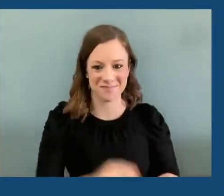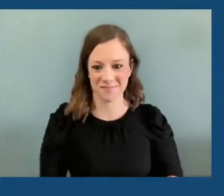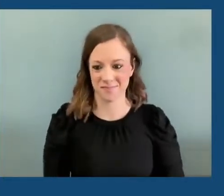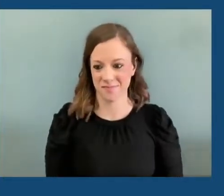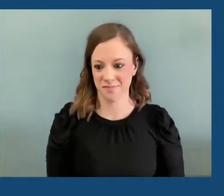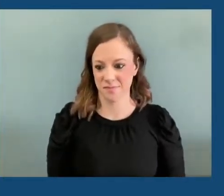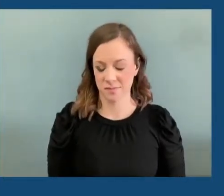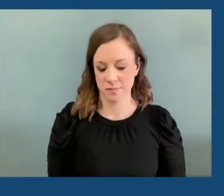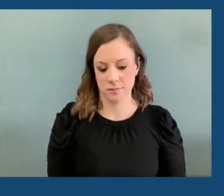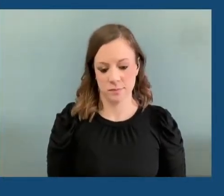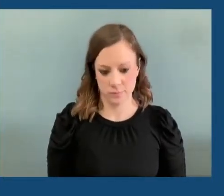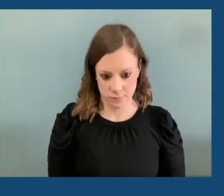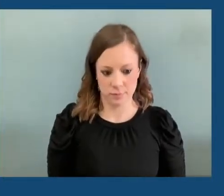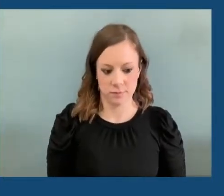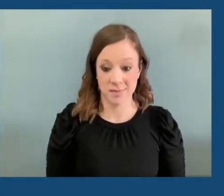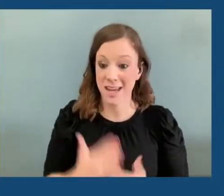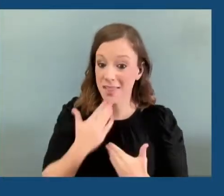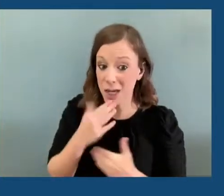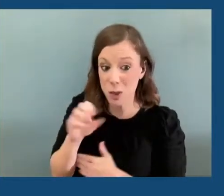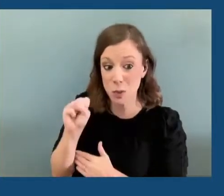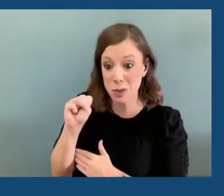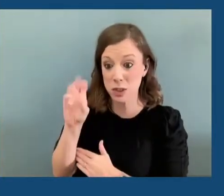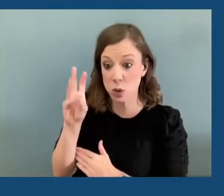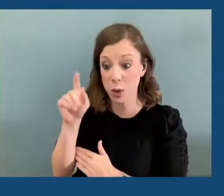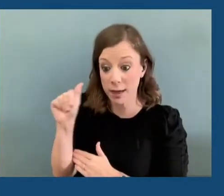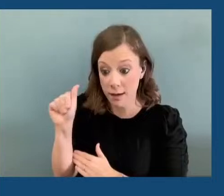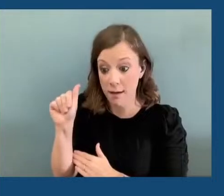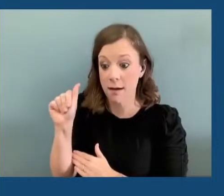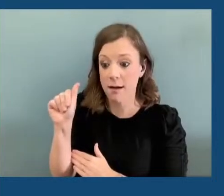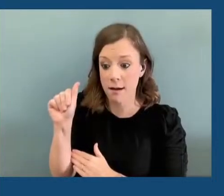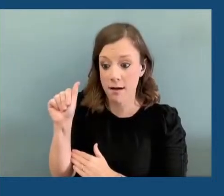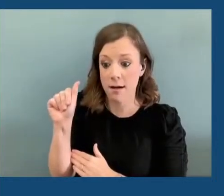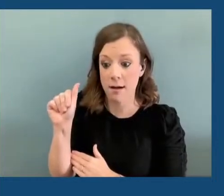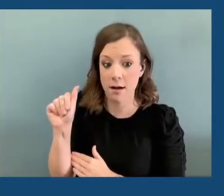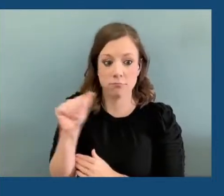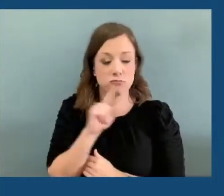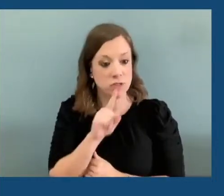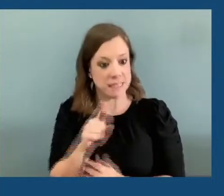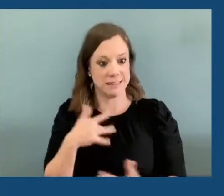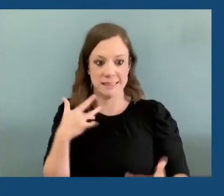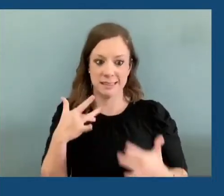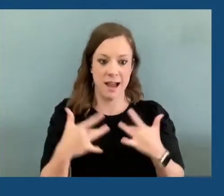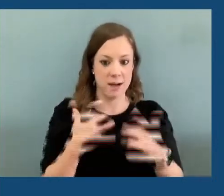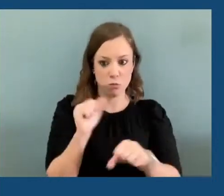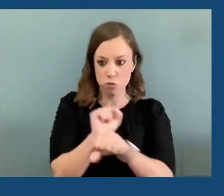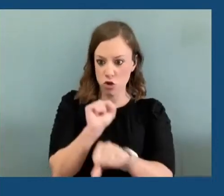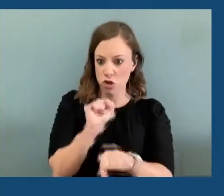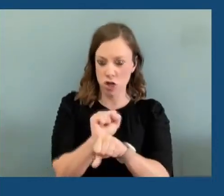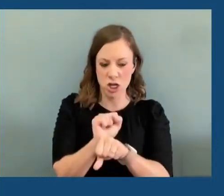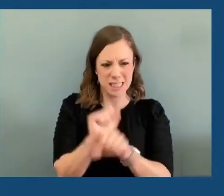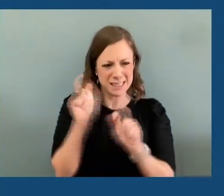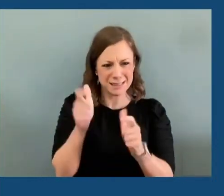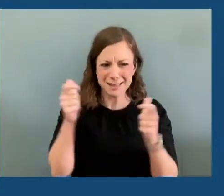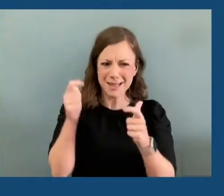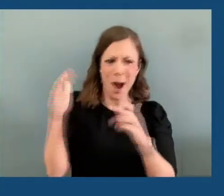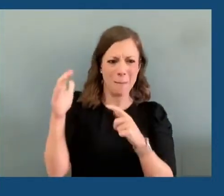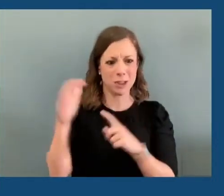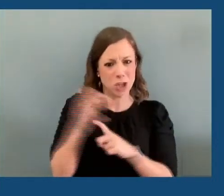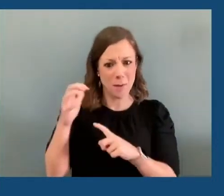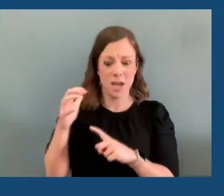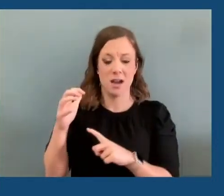Thank you, Alan. Thank you, Sweta. Very exciting work. Next, I want to introduce you to one of our biggest champion, Assemblymember Pat